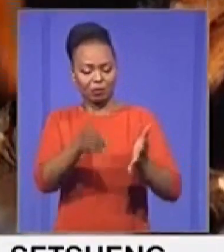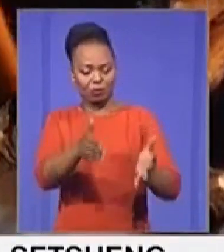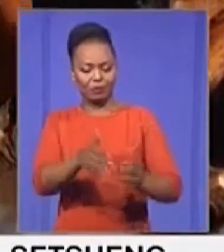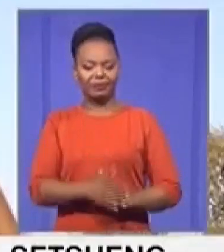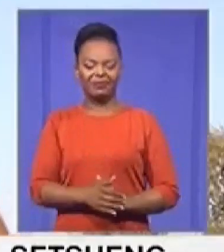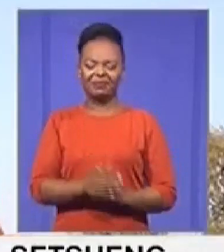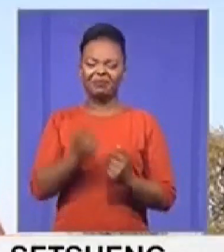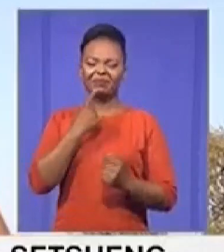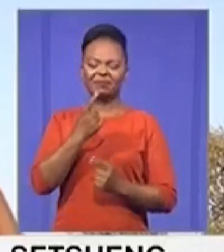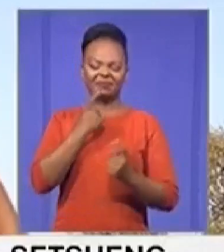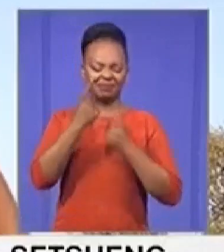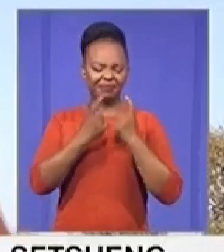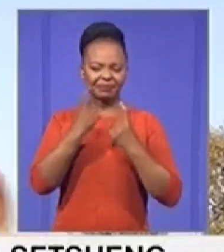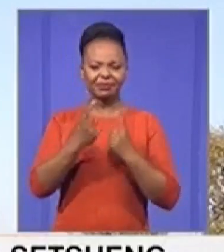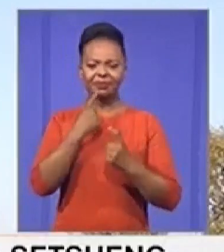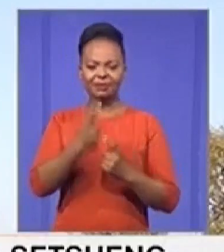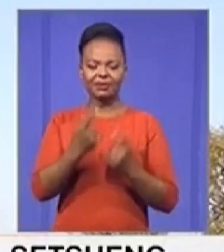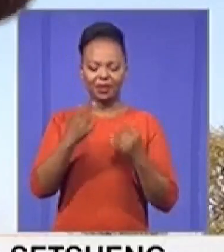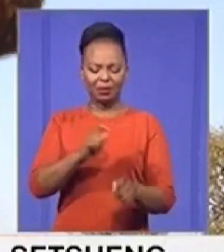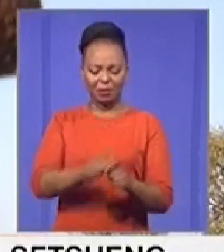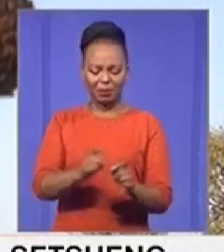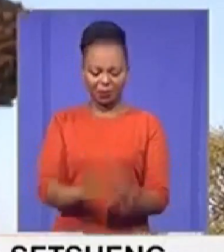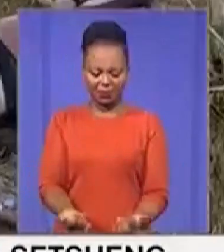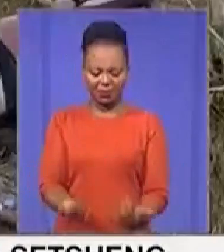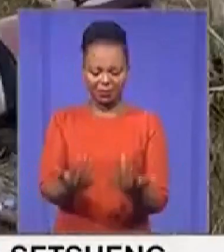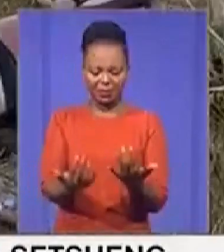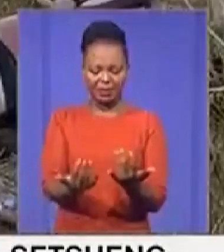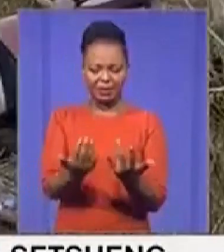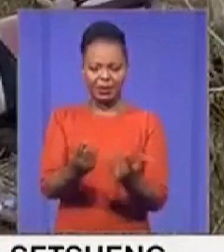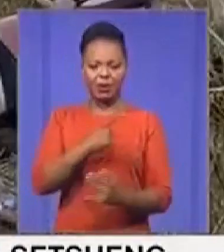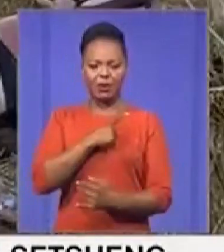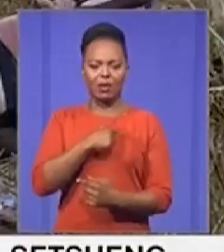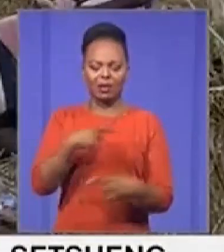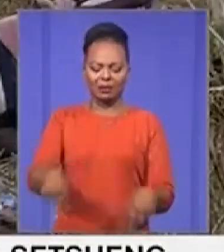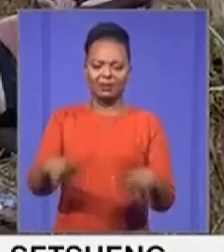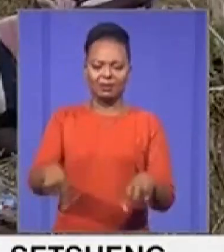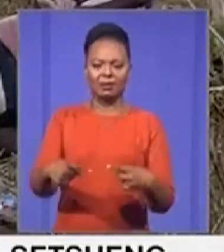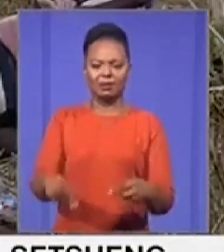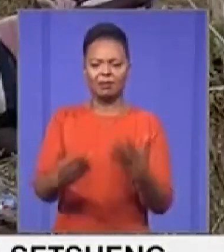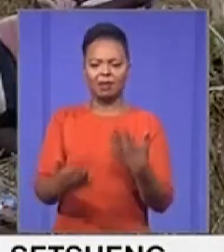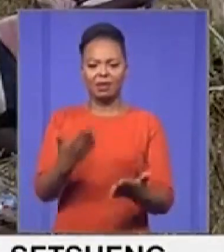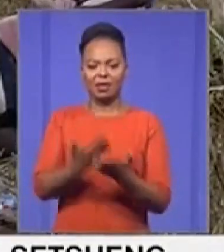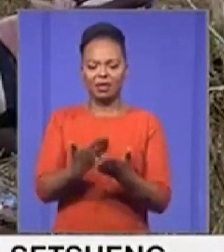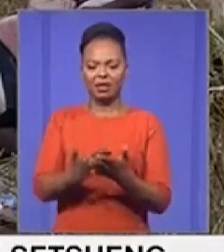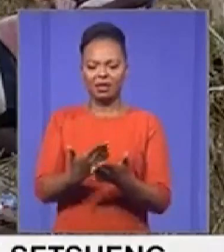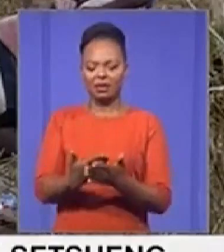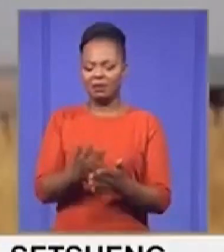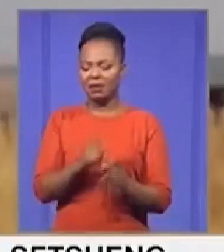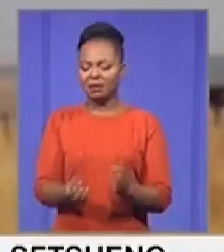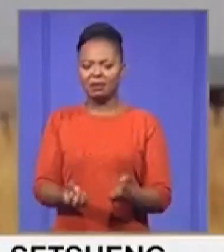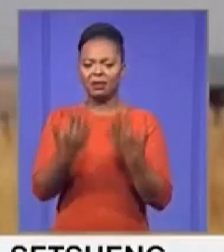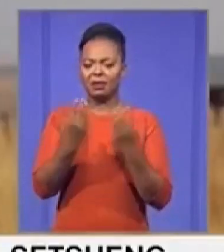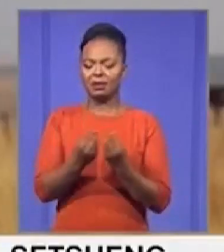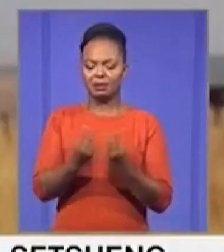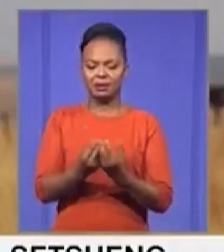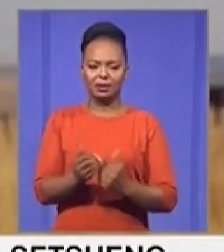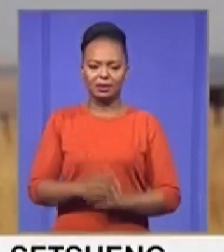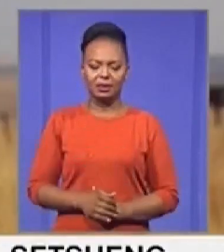di kenyeletsa ya ho besa ka ntle ho pheha ka ha ba tshaba hore ba ka nna ba tshisetsa. The fear is